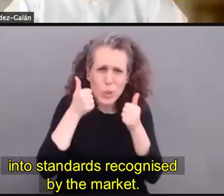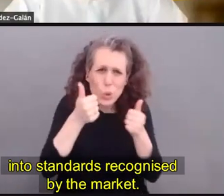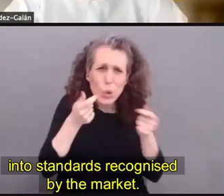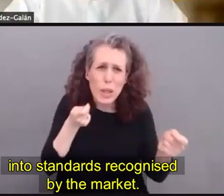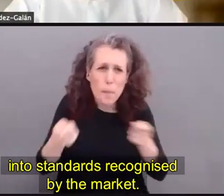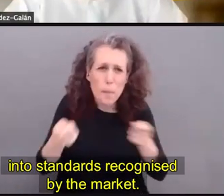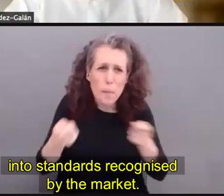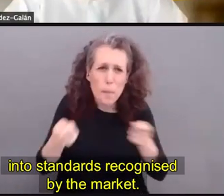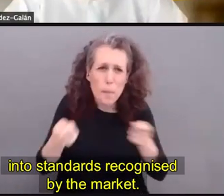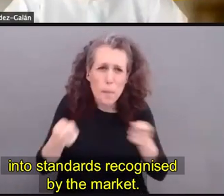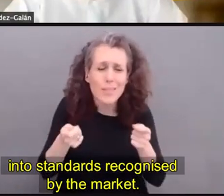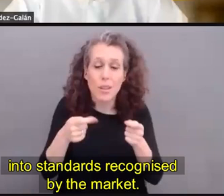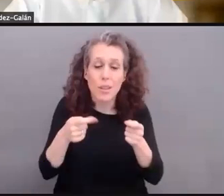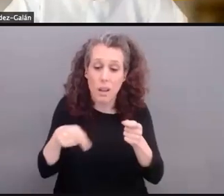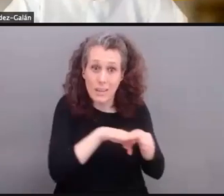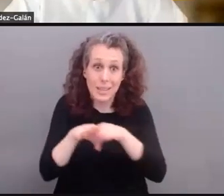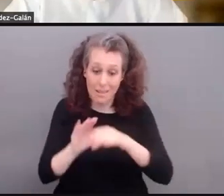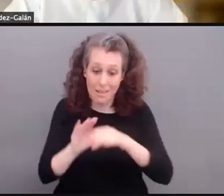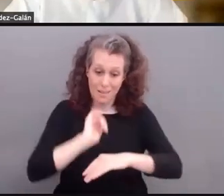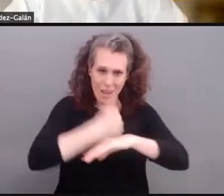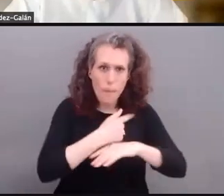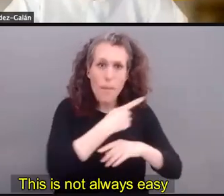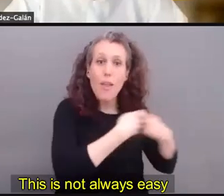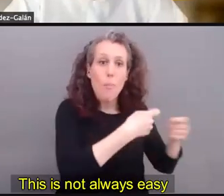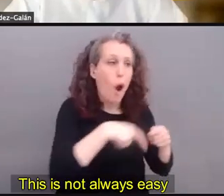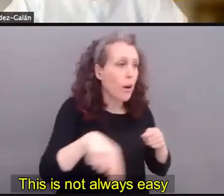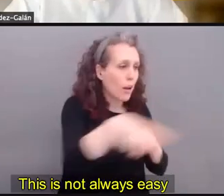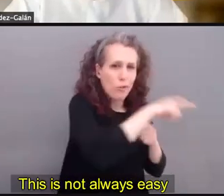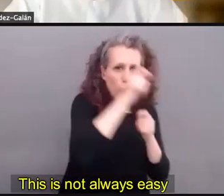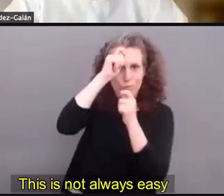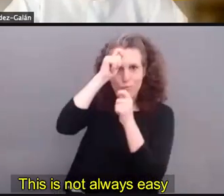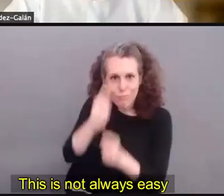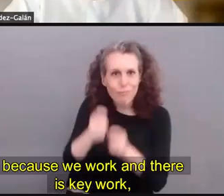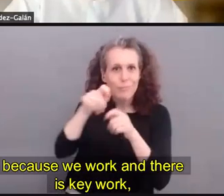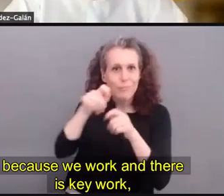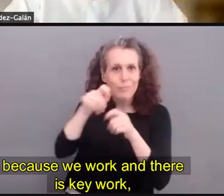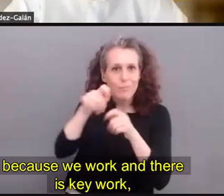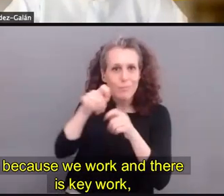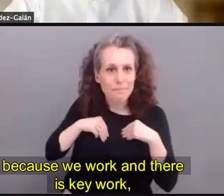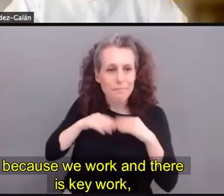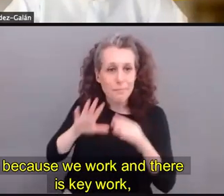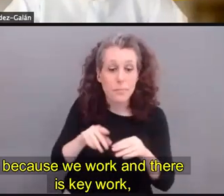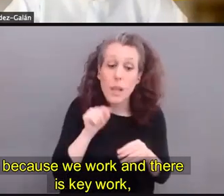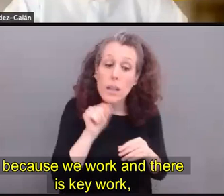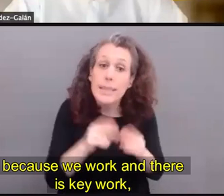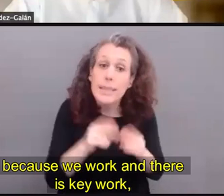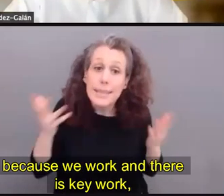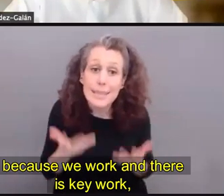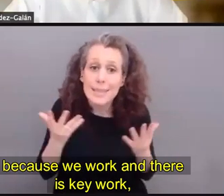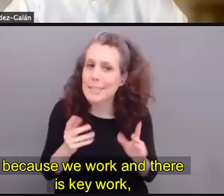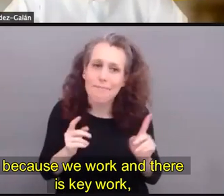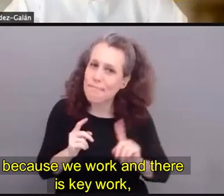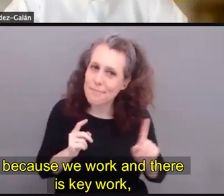standards recognized by the market. This is not always easy because we work under a